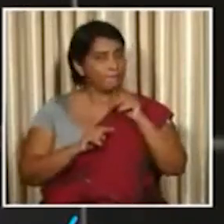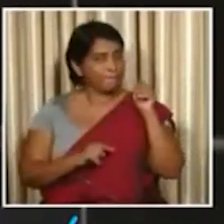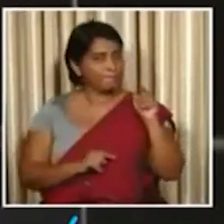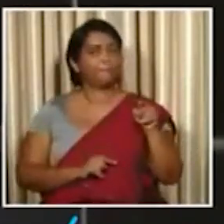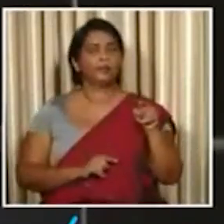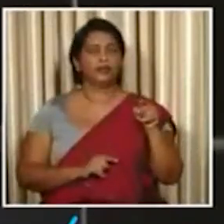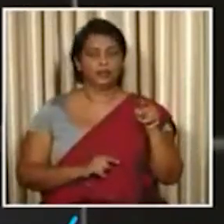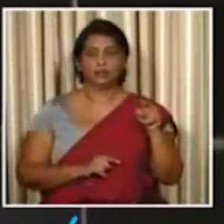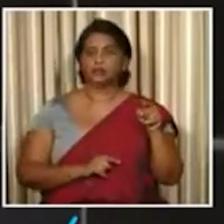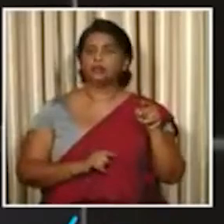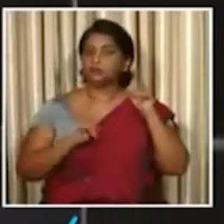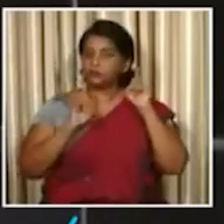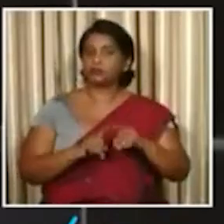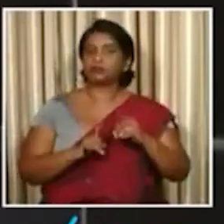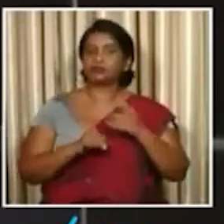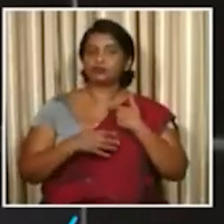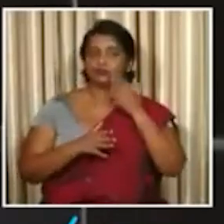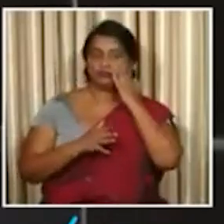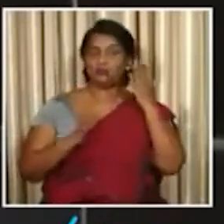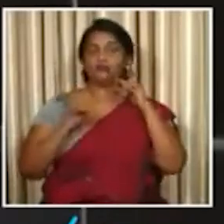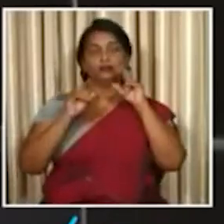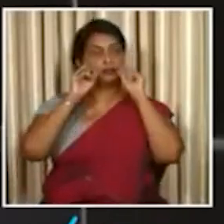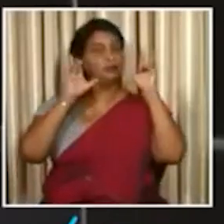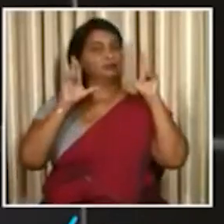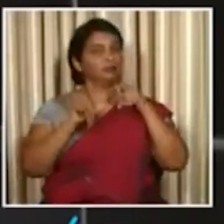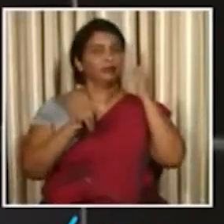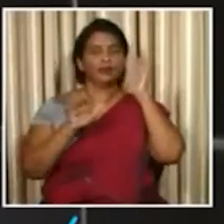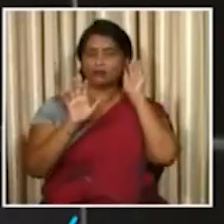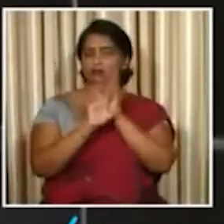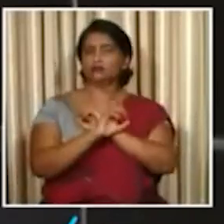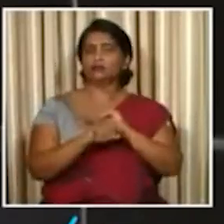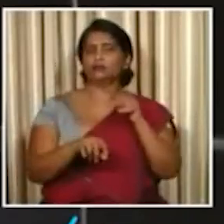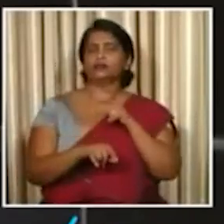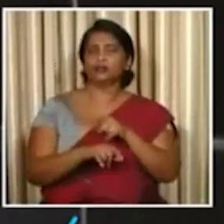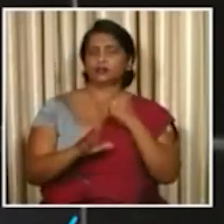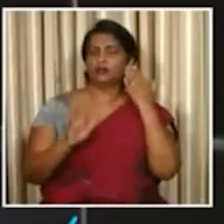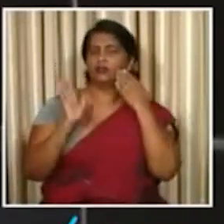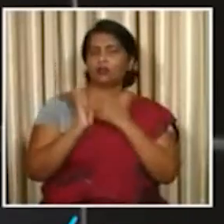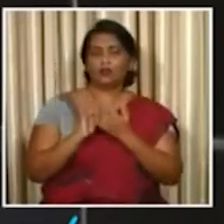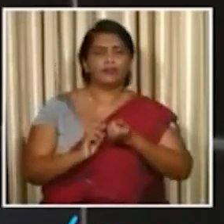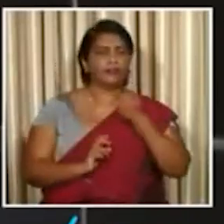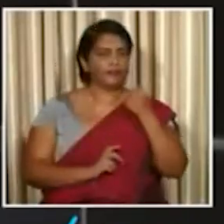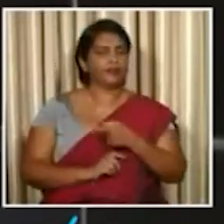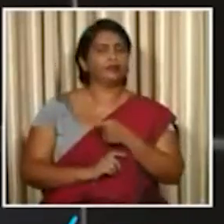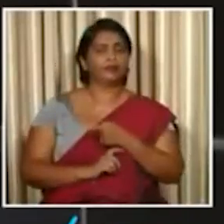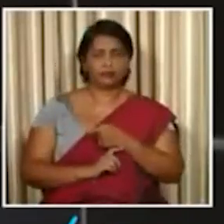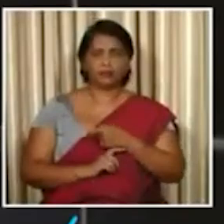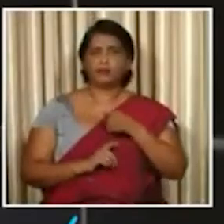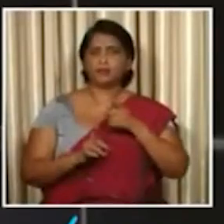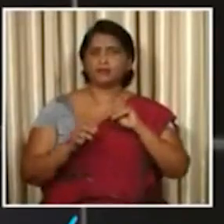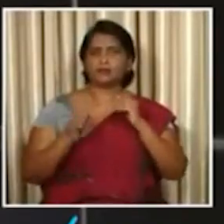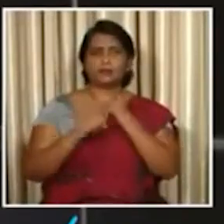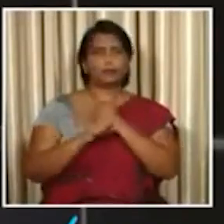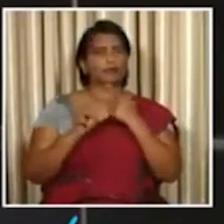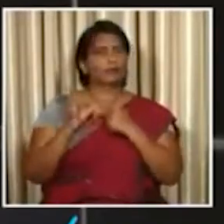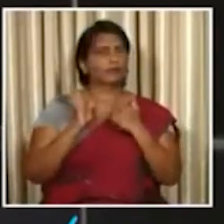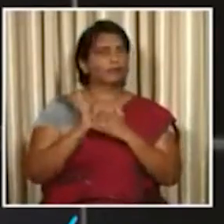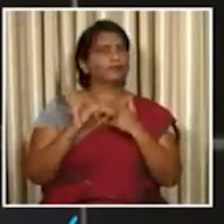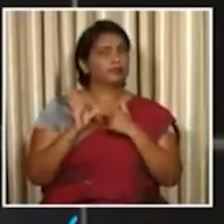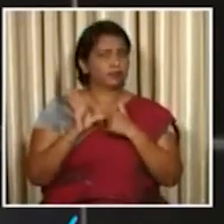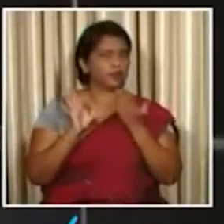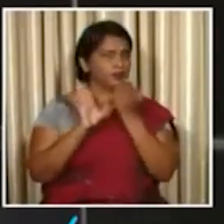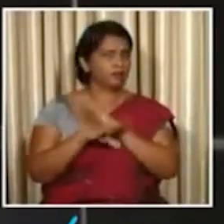slumber and issue a statement condemning what has happened in the Gaza territory during the last few days and